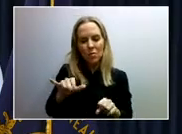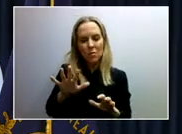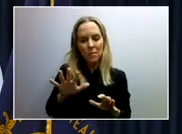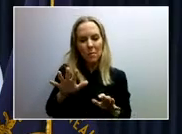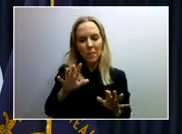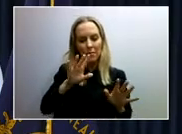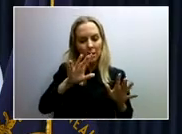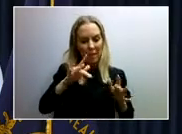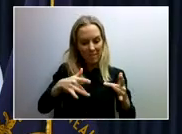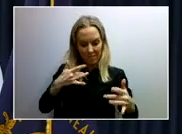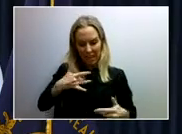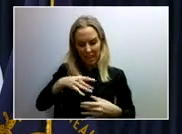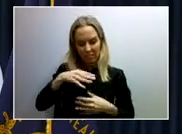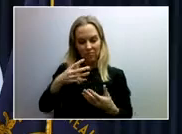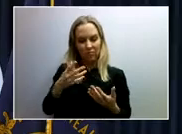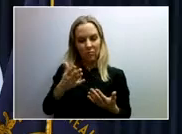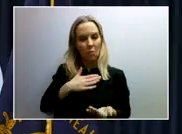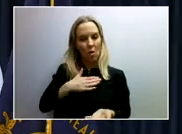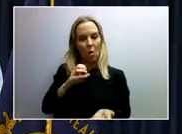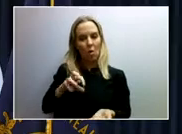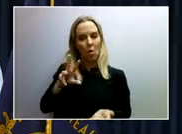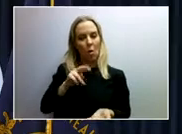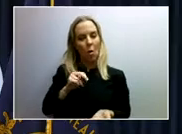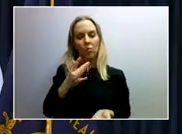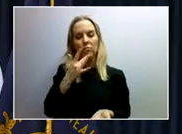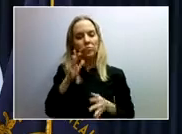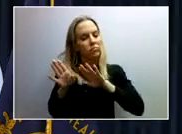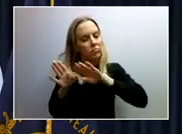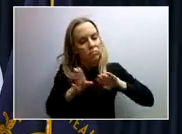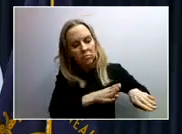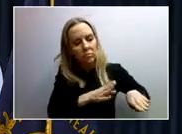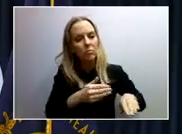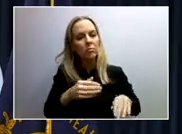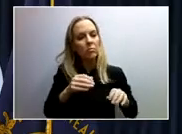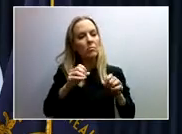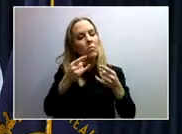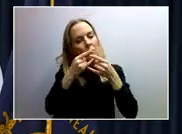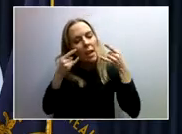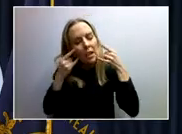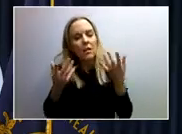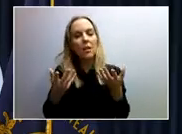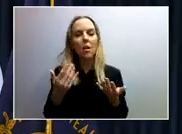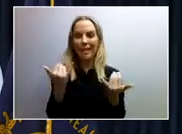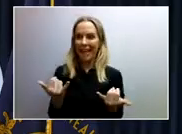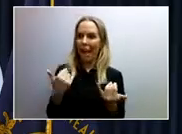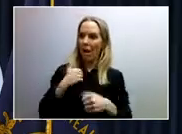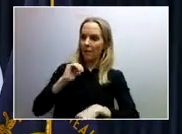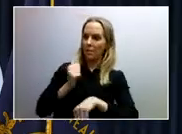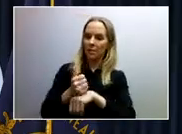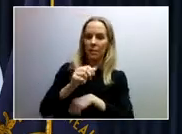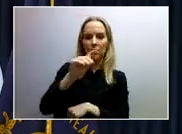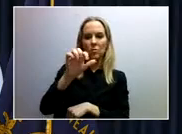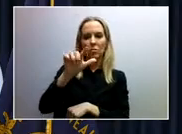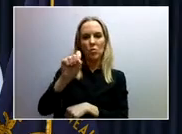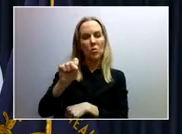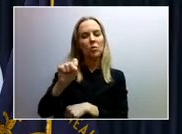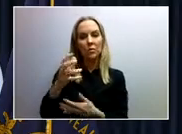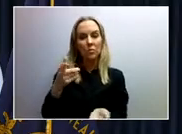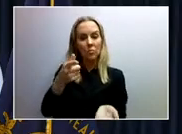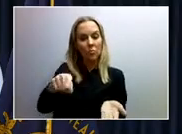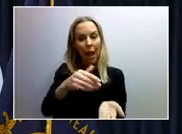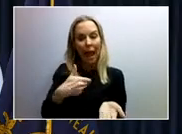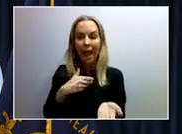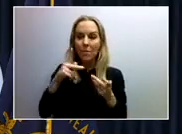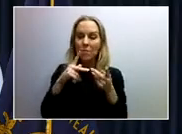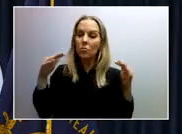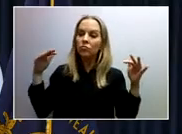in public. Now, we got more tools than ever before to have smaller things in private. If you want to have people over and don't want to